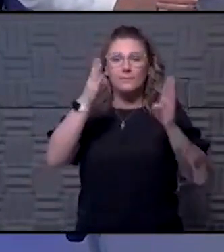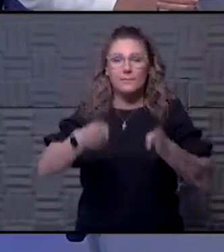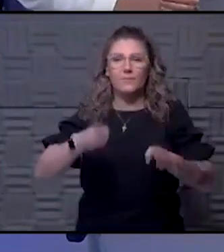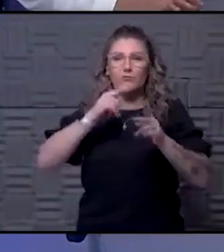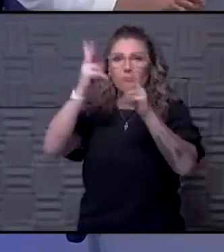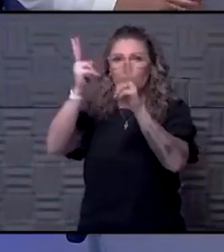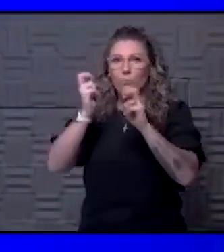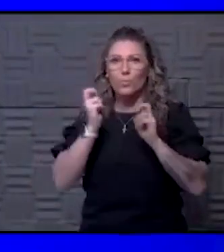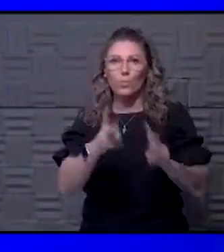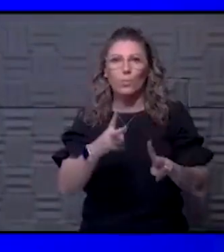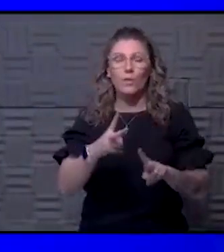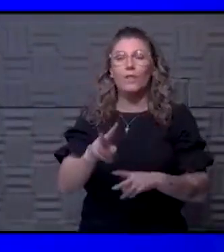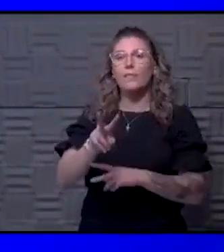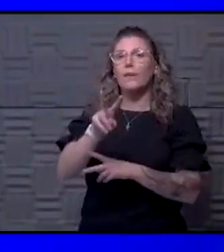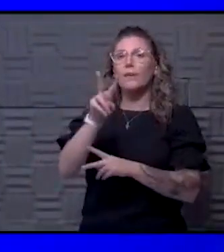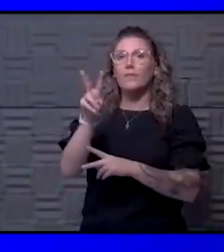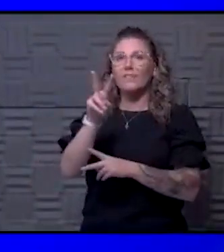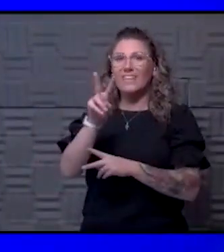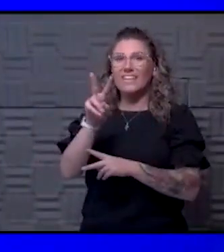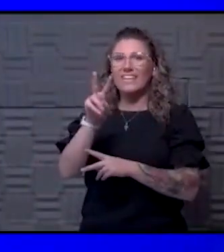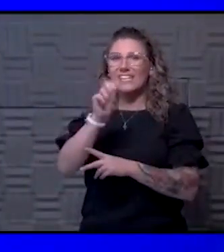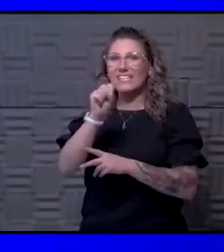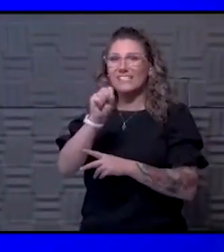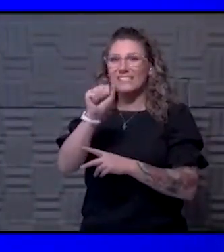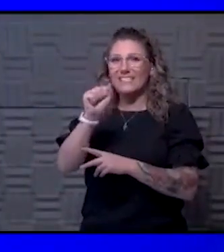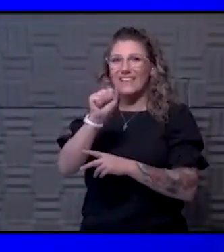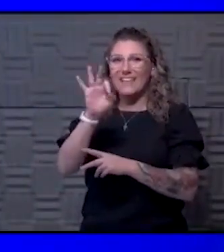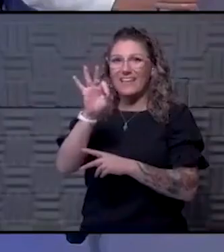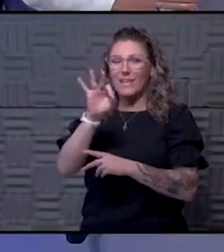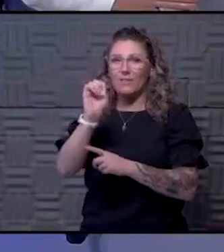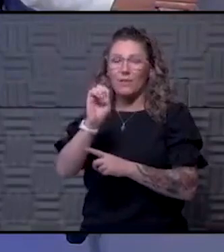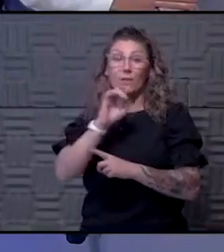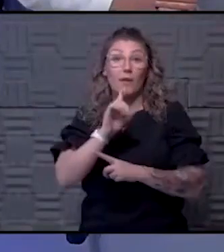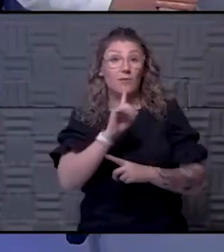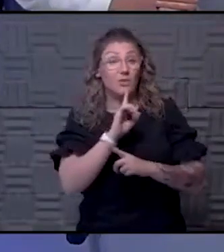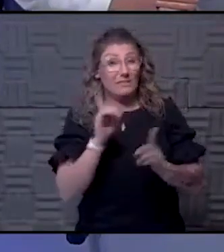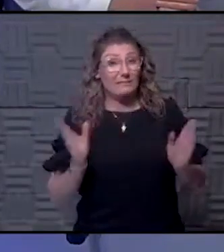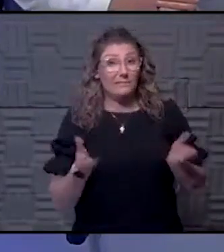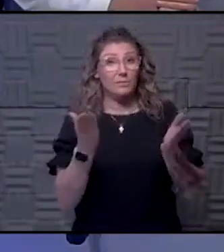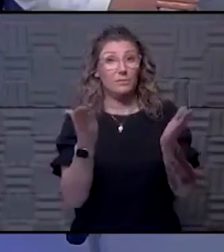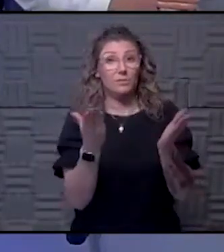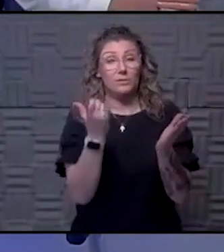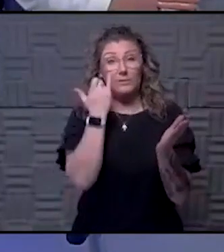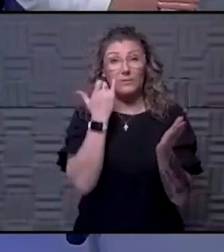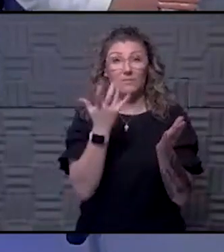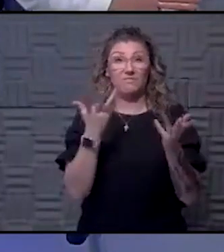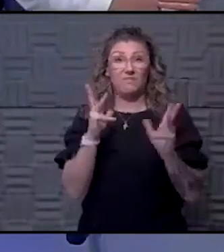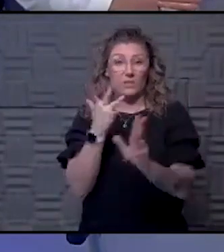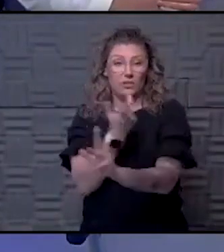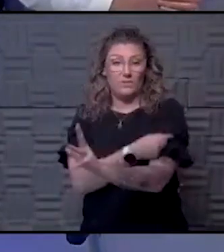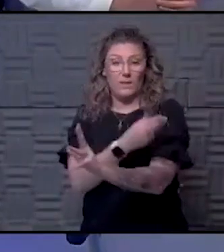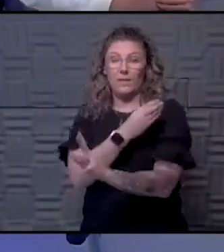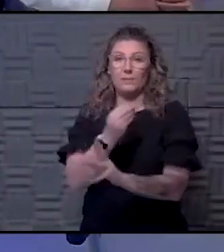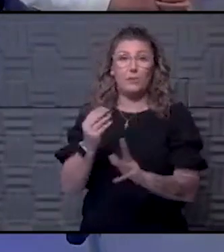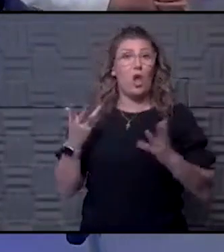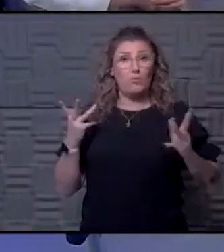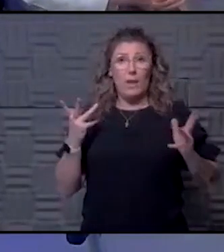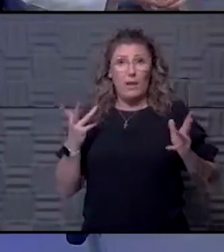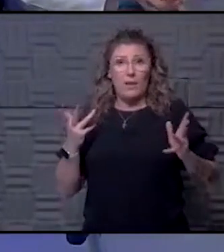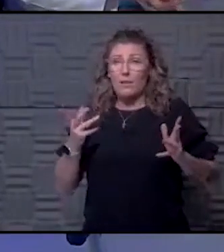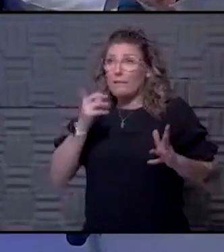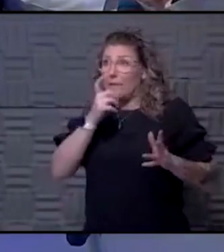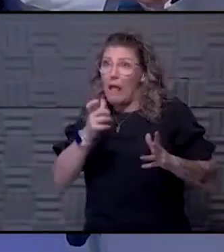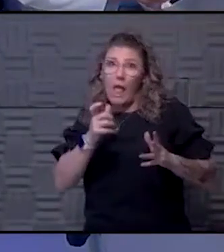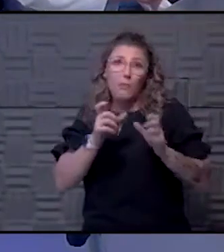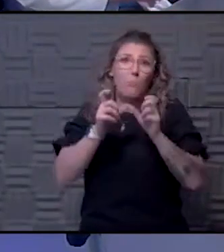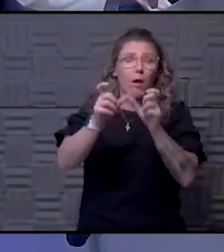download the app, the vSafe as well, specifically for COVID-19. Yeah, which I would actually encourage, if you get vaccinated, even if you've already gotten vaccinated, if you're not too